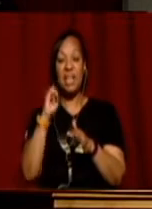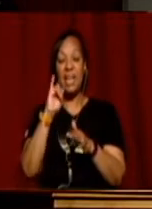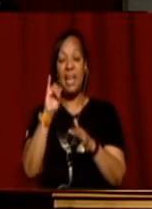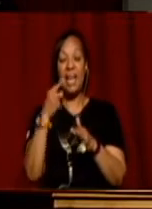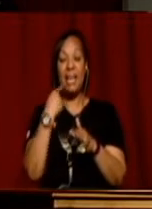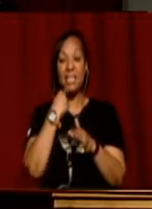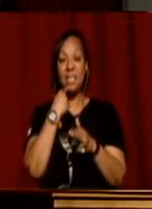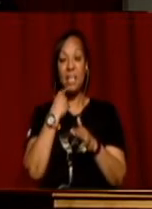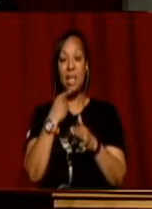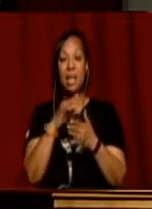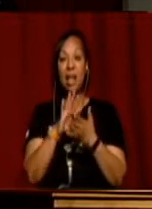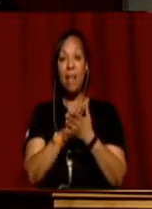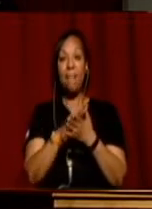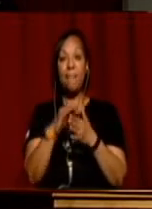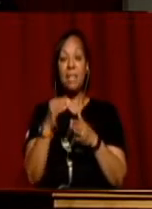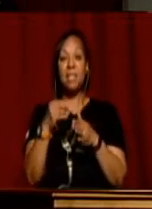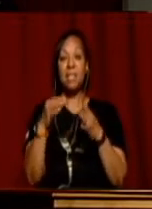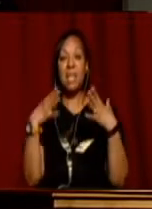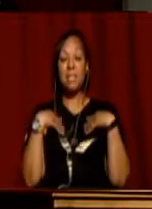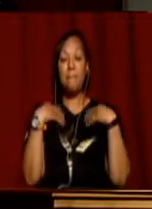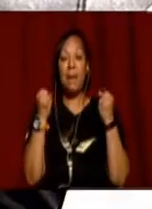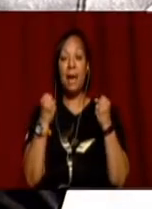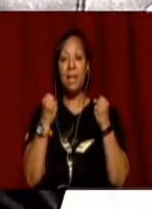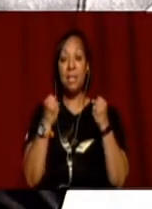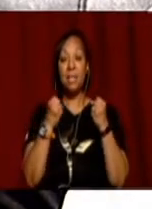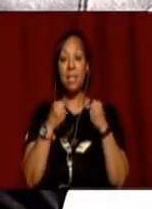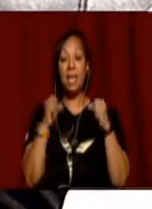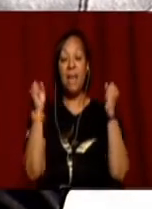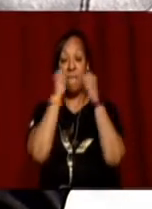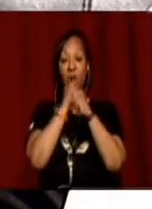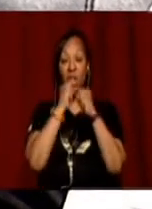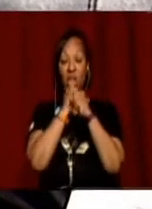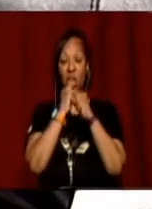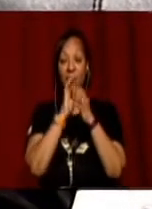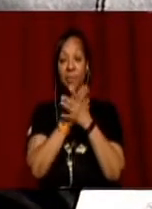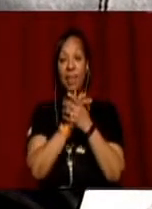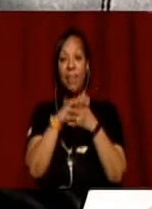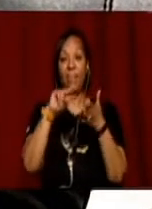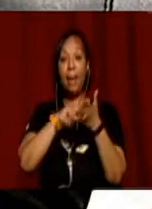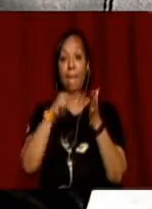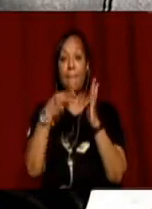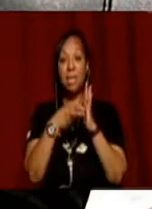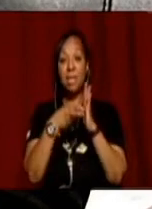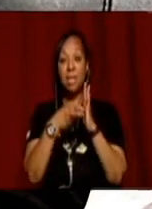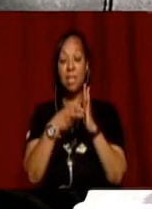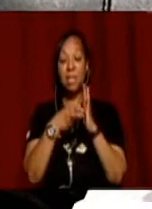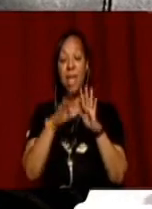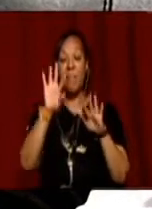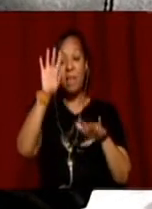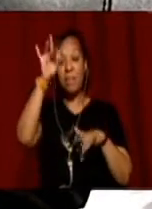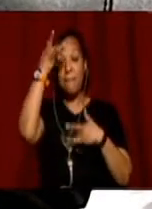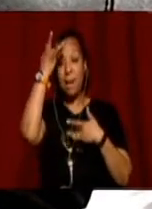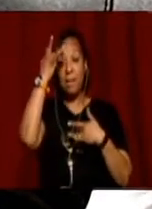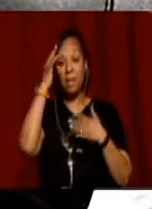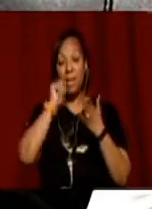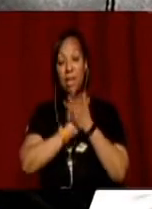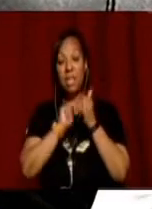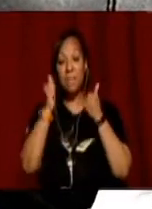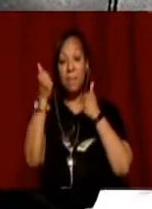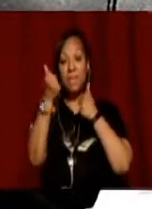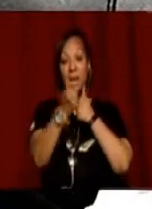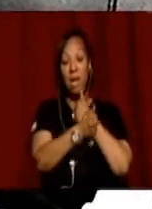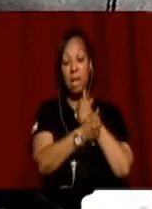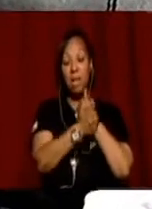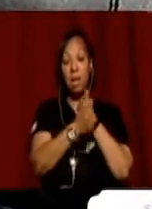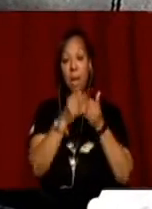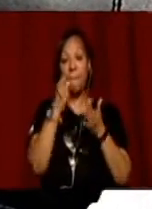That means that his body reacted to it and fought it off. That means that the infection is beyond a certain point as